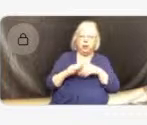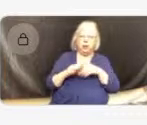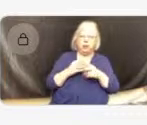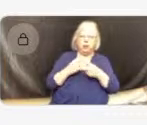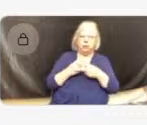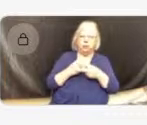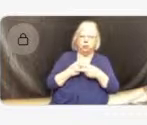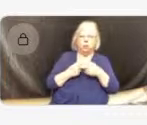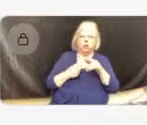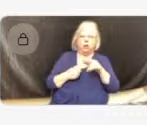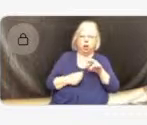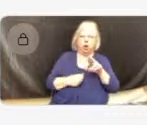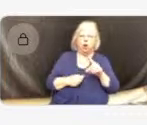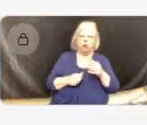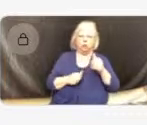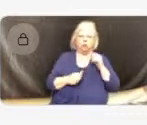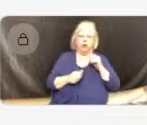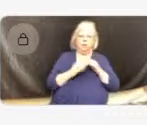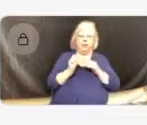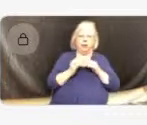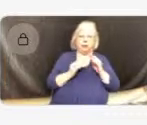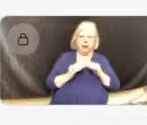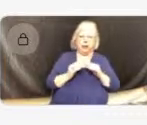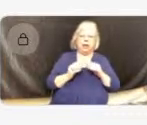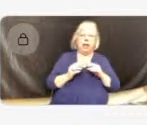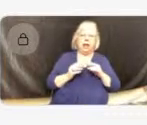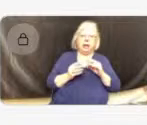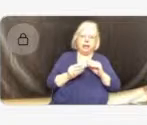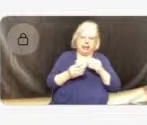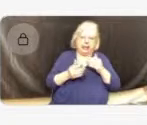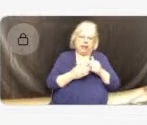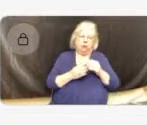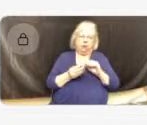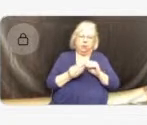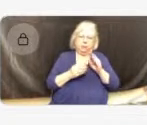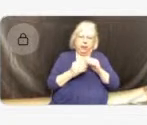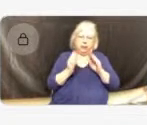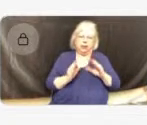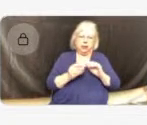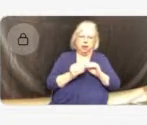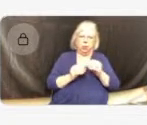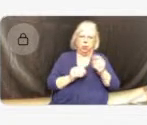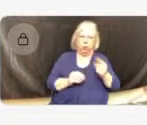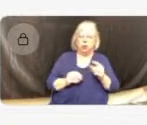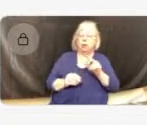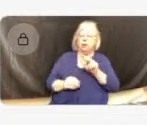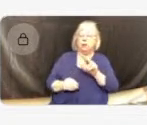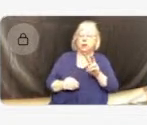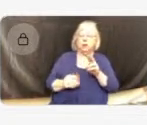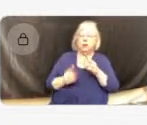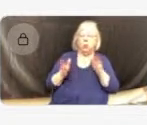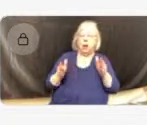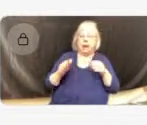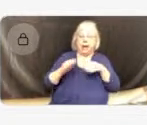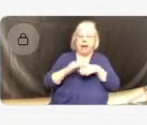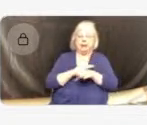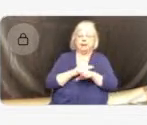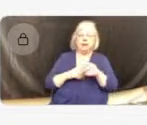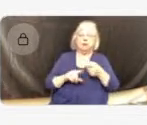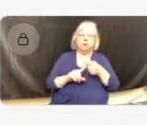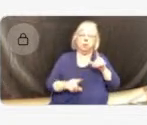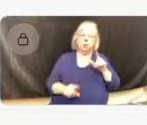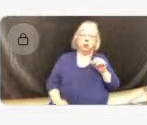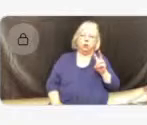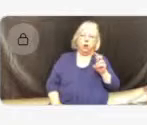storage yard rear building near building number 1. A 36-foot wide access drive from Lawson Road